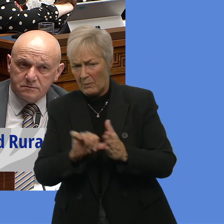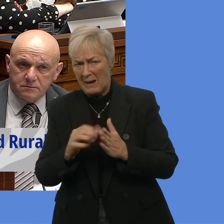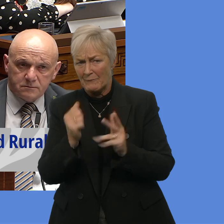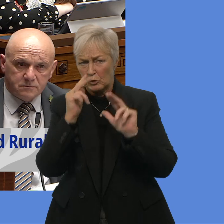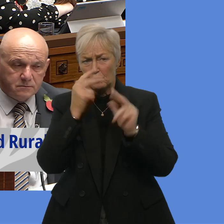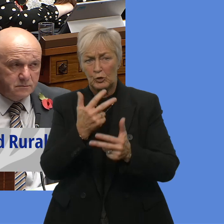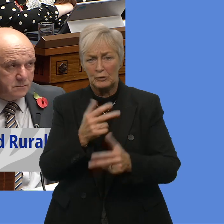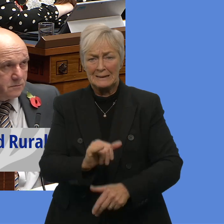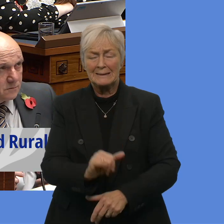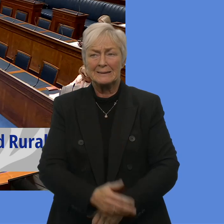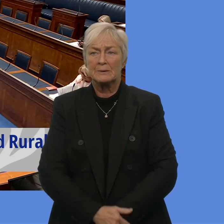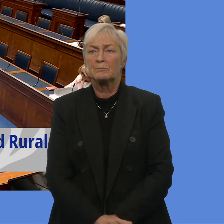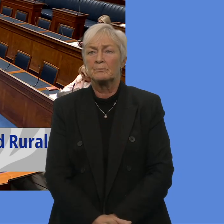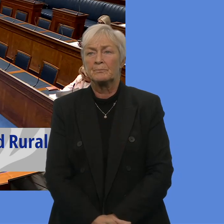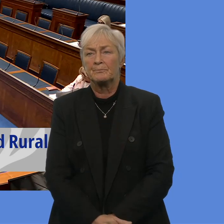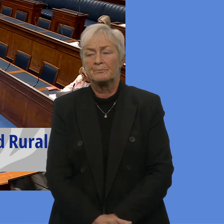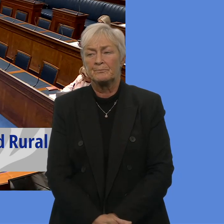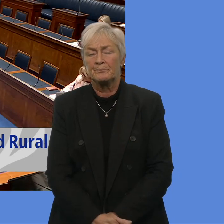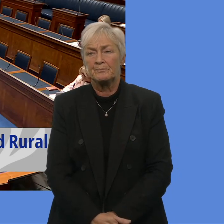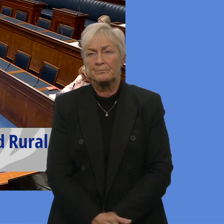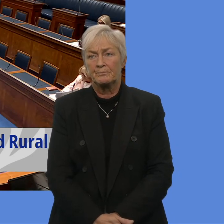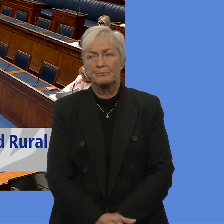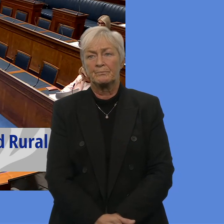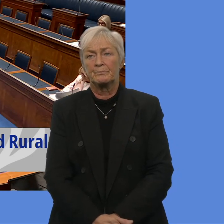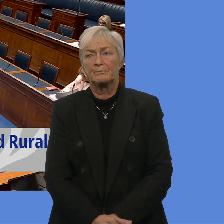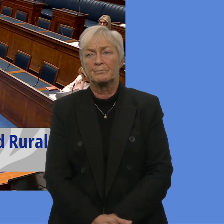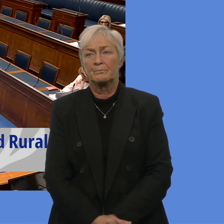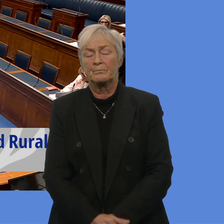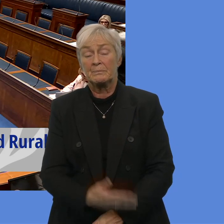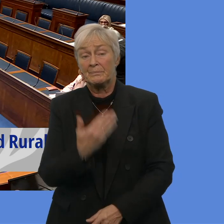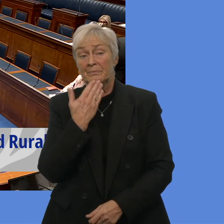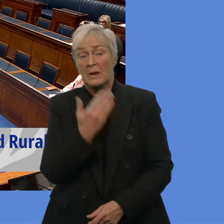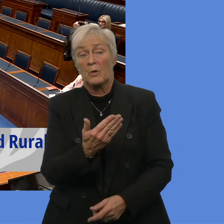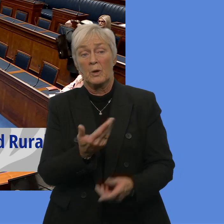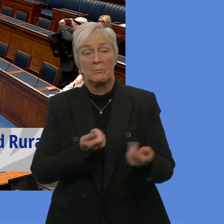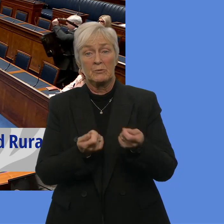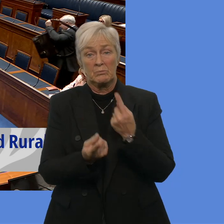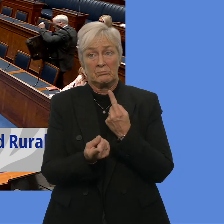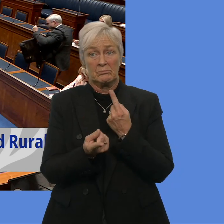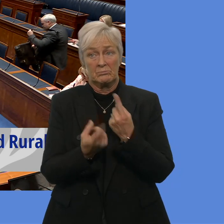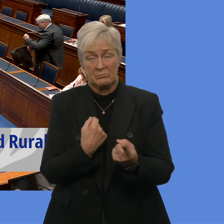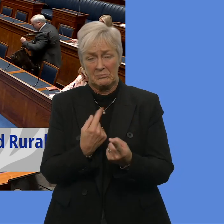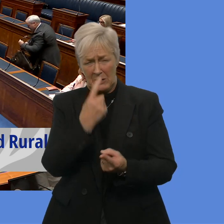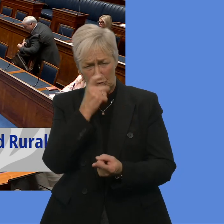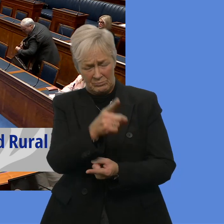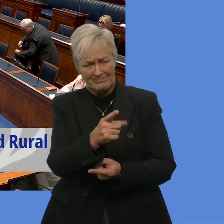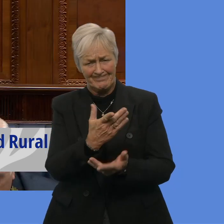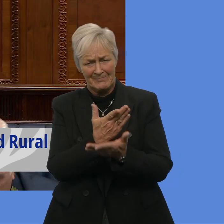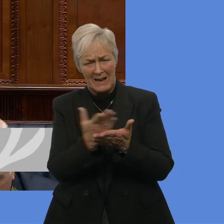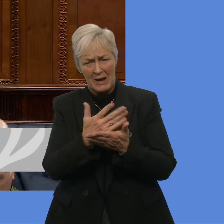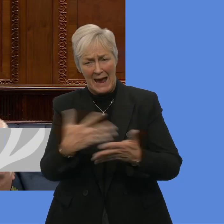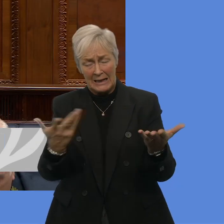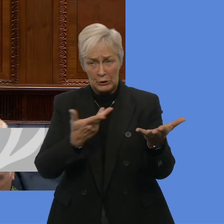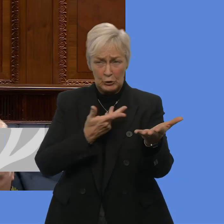it. Mr. Robinson. Mr. Speaker, thank you, Minister, for your answer. Can you clarify if you've had any